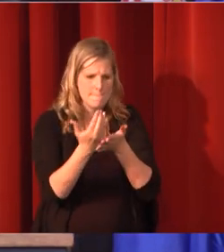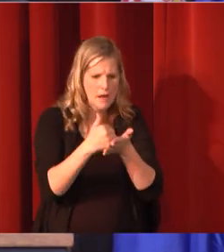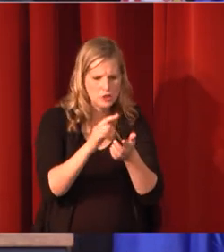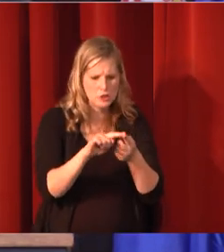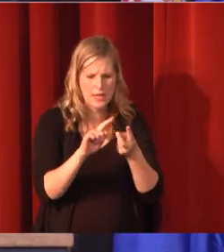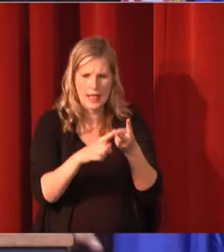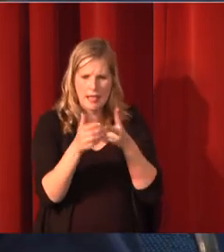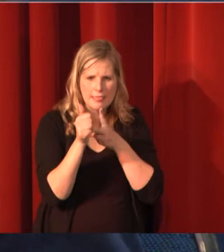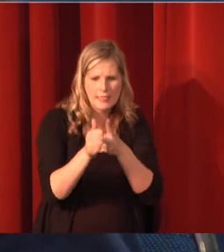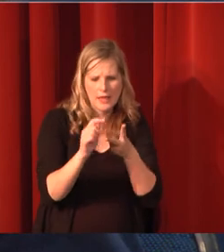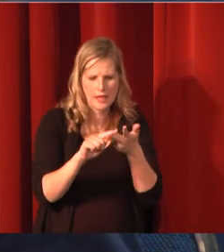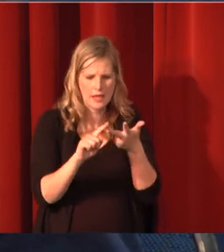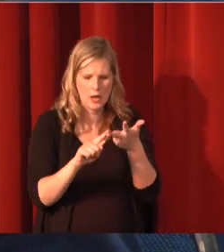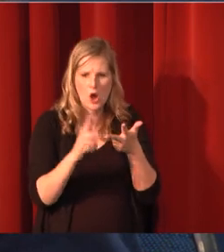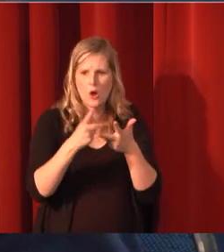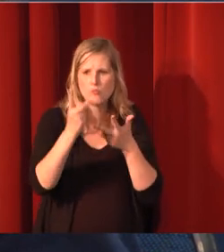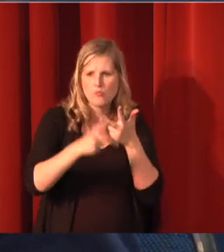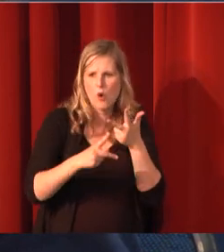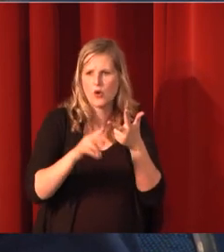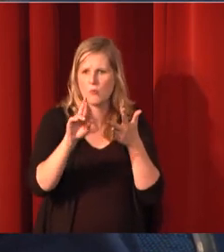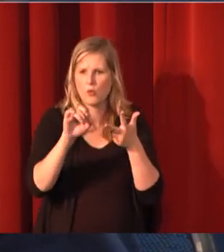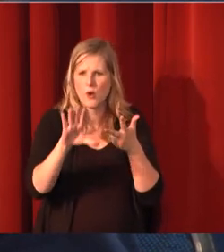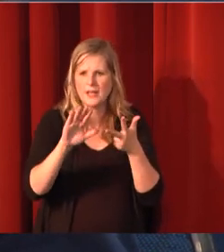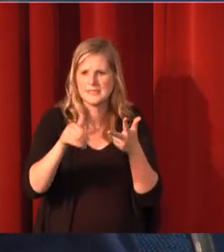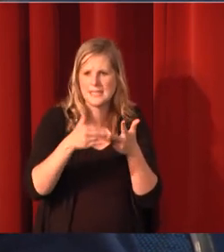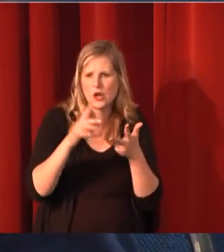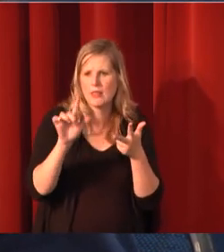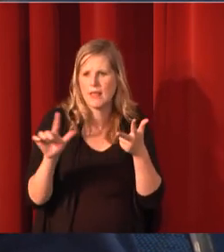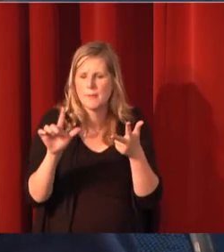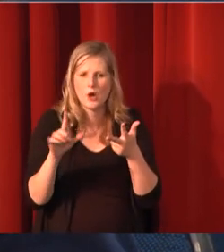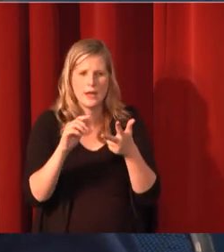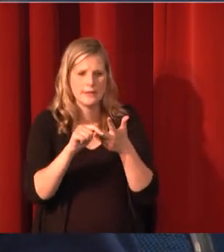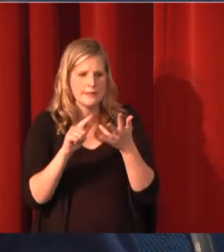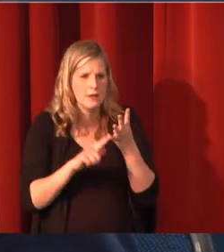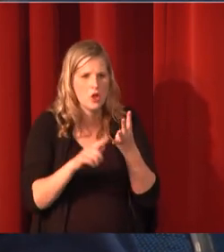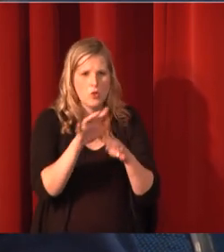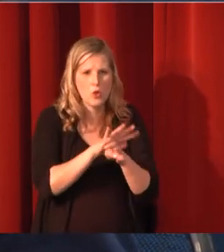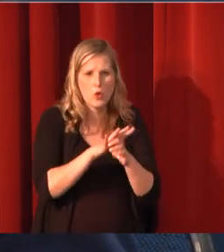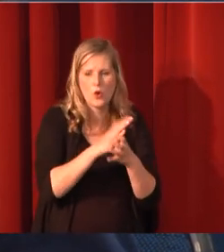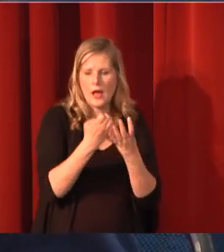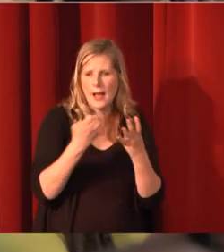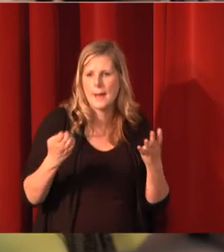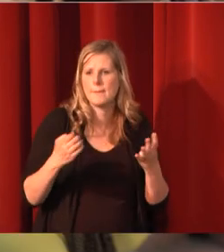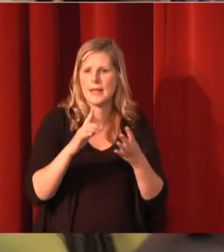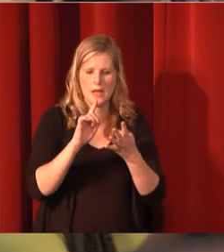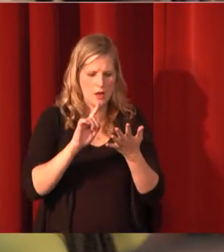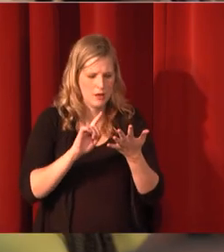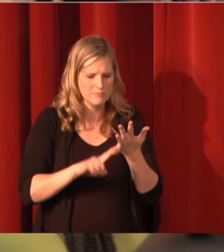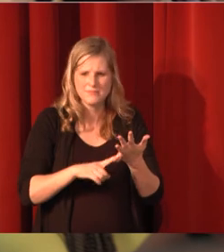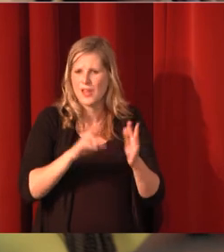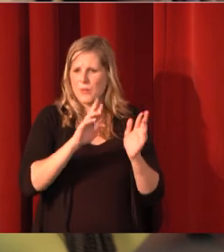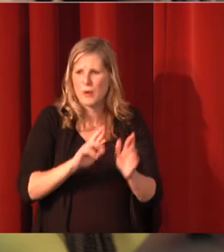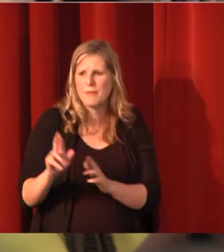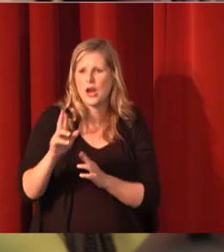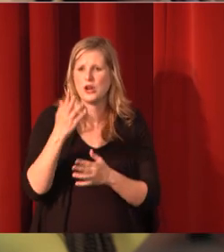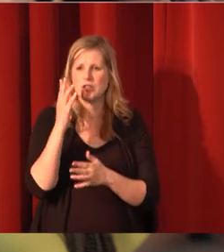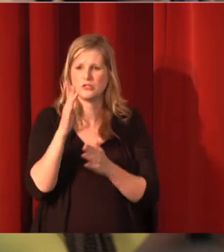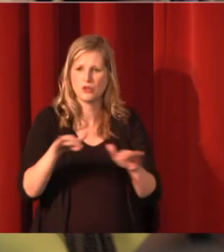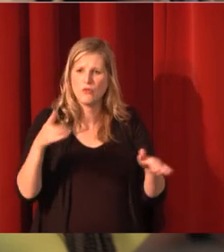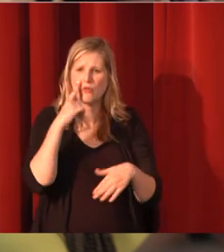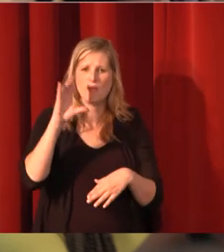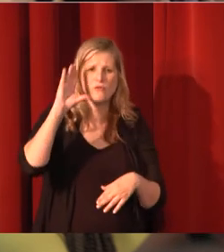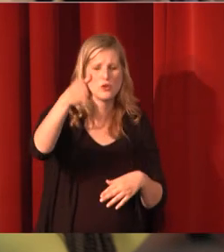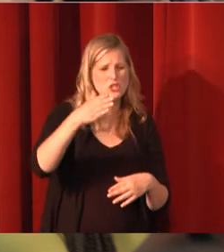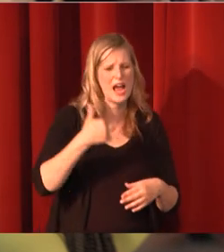the way we program our rec centers and libraries in to the way we build our local economy and prepare our children for the future at my inauguration I